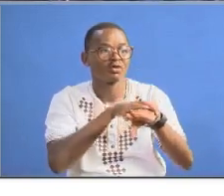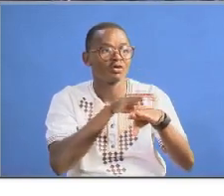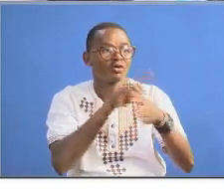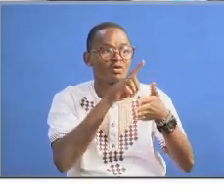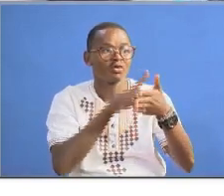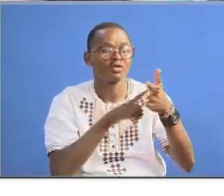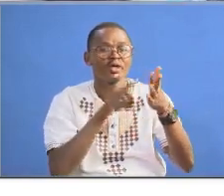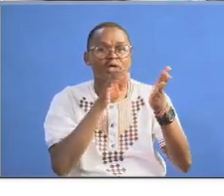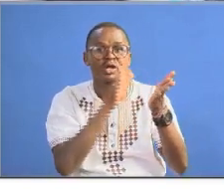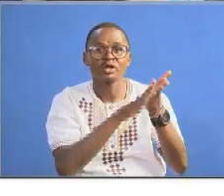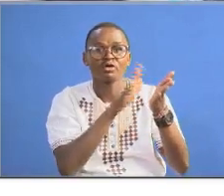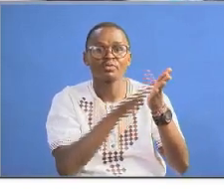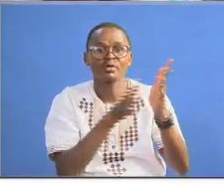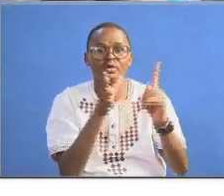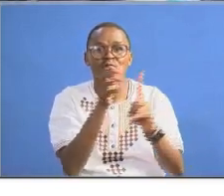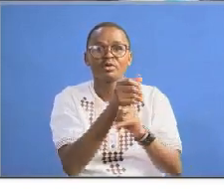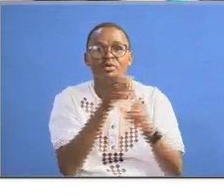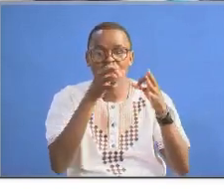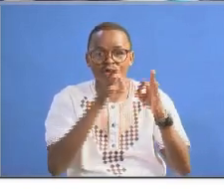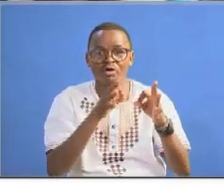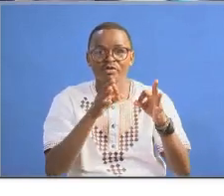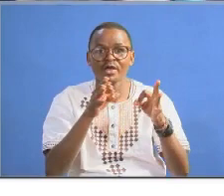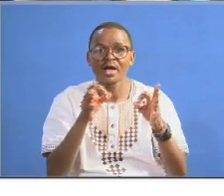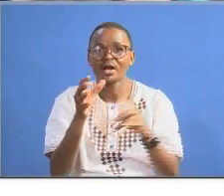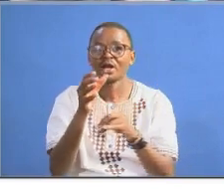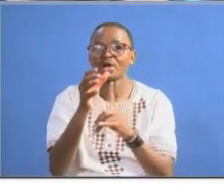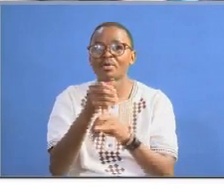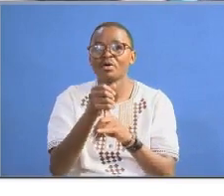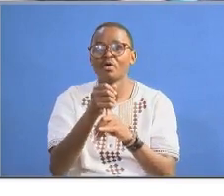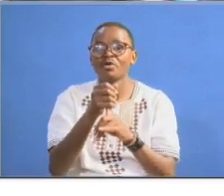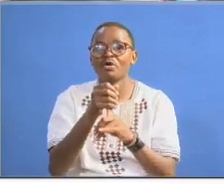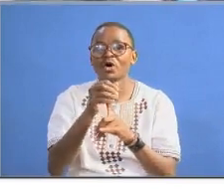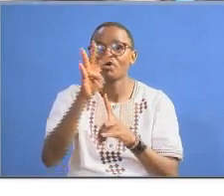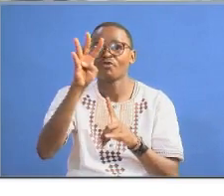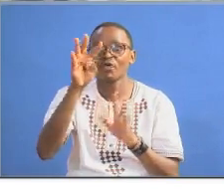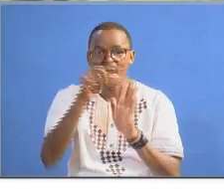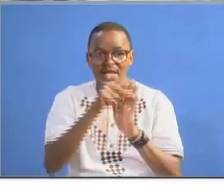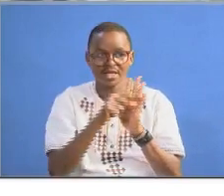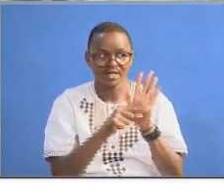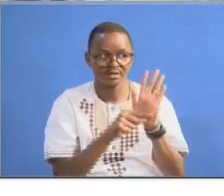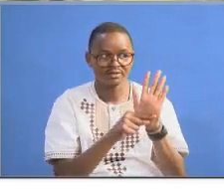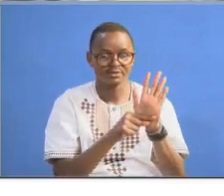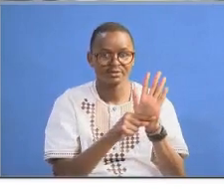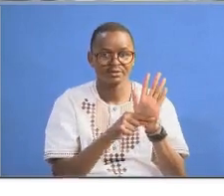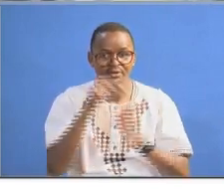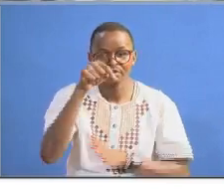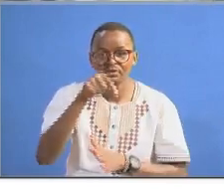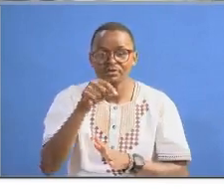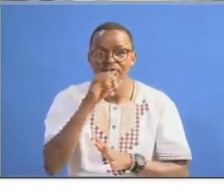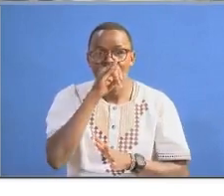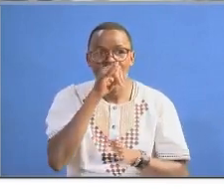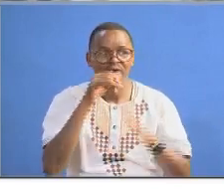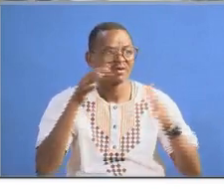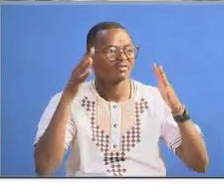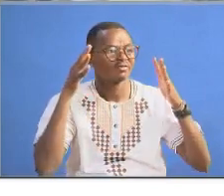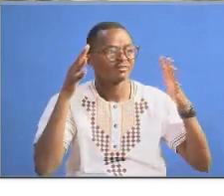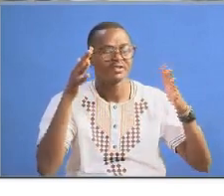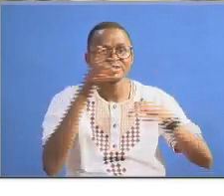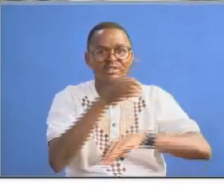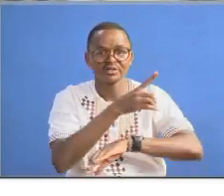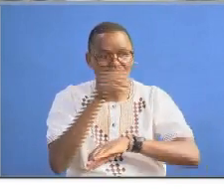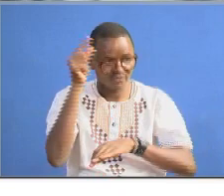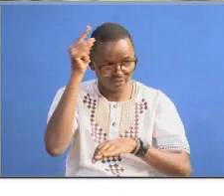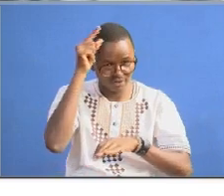what they recommend towards the achievement of the attainment of the Big Four agenda. Today is a very big day for graduate